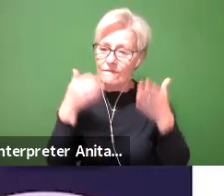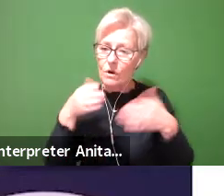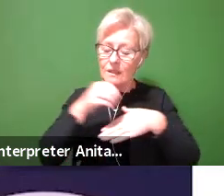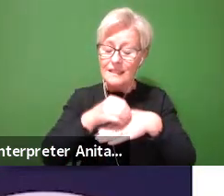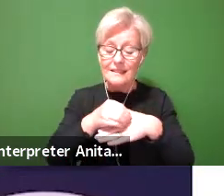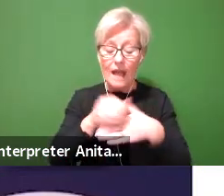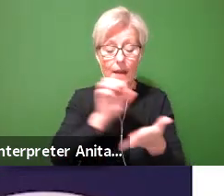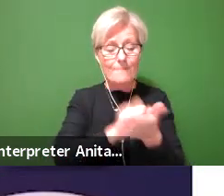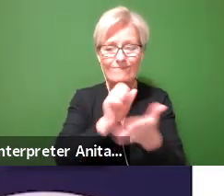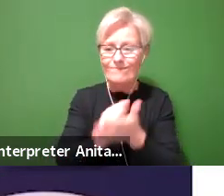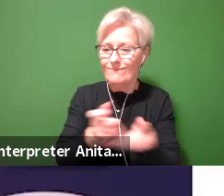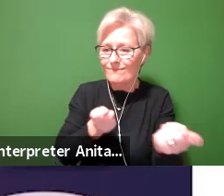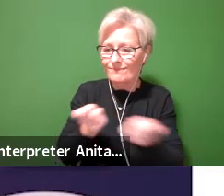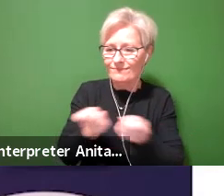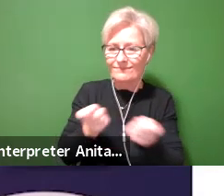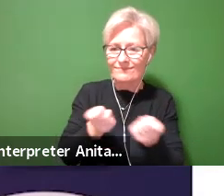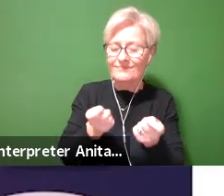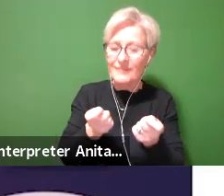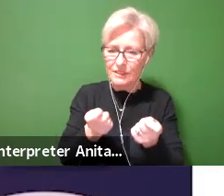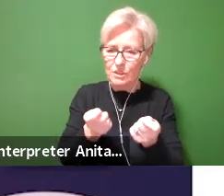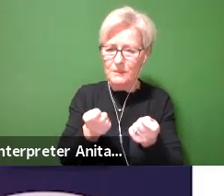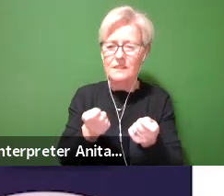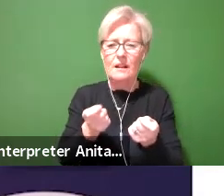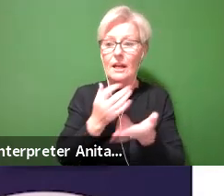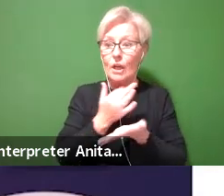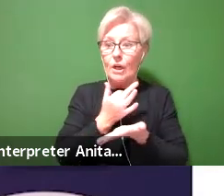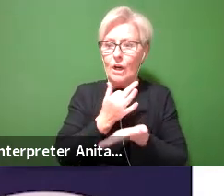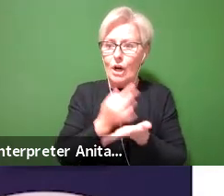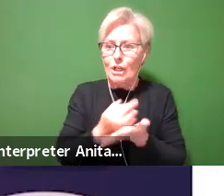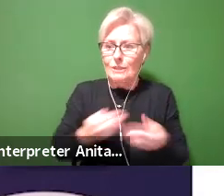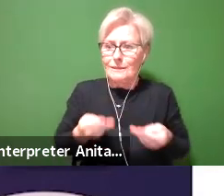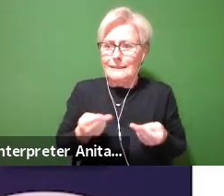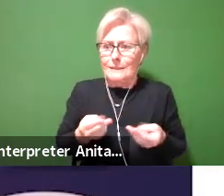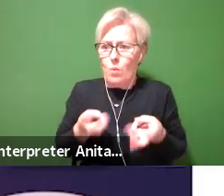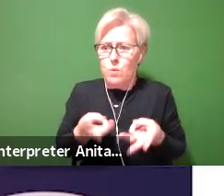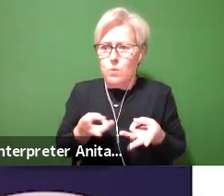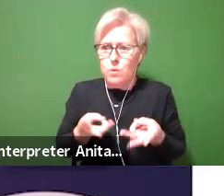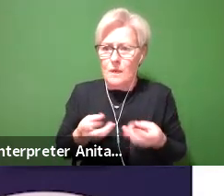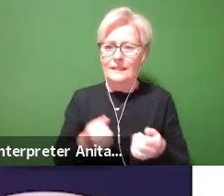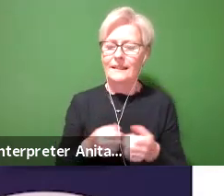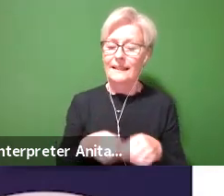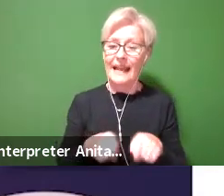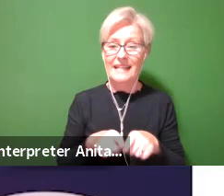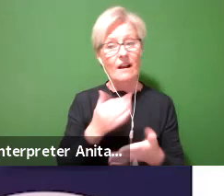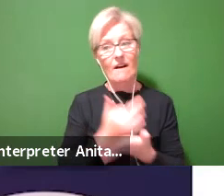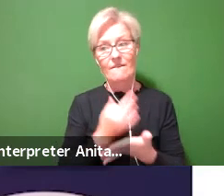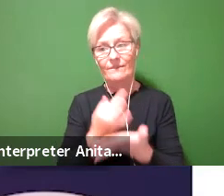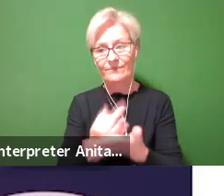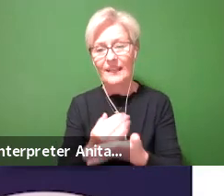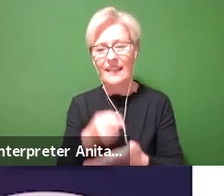management, and we're looking at those symptoms of urgency and frequency. And this is a